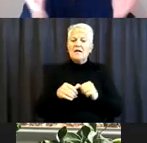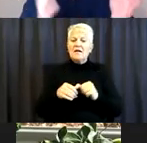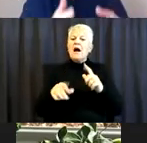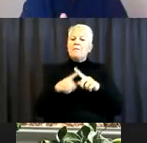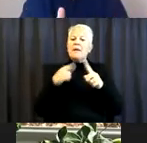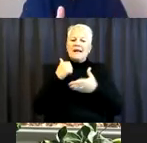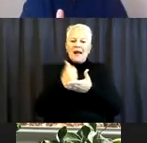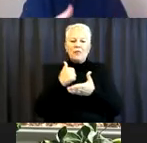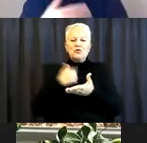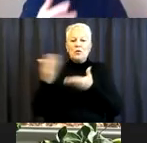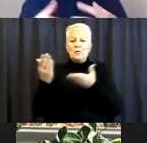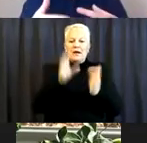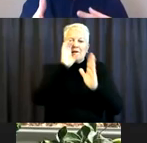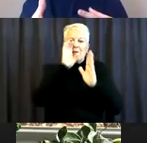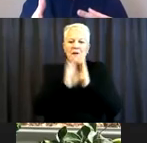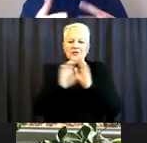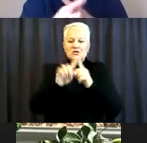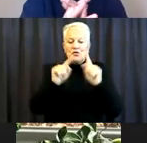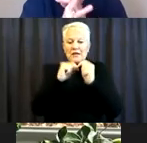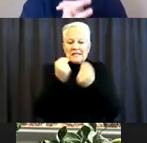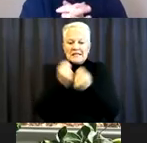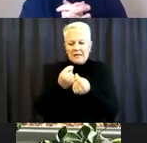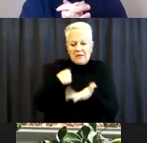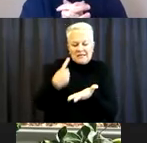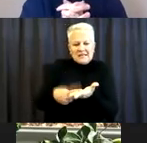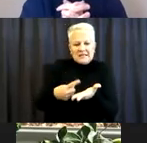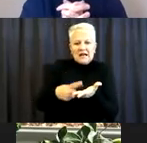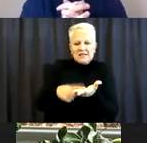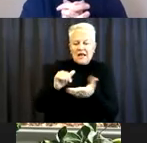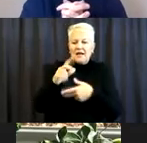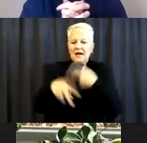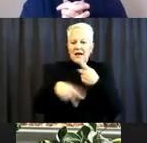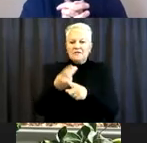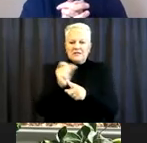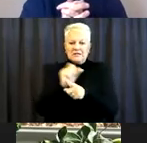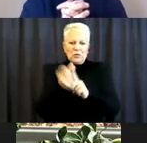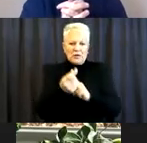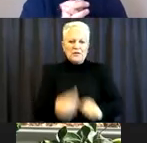these pictures to the team and discuss those kinds of things. Okay, next slide, please.